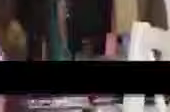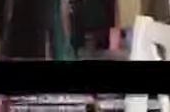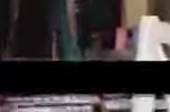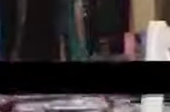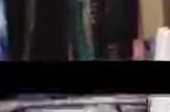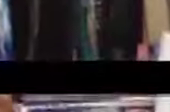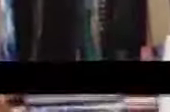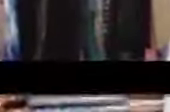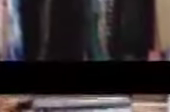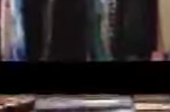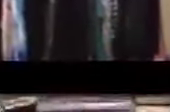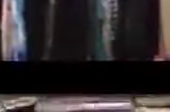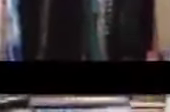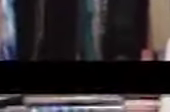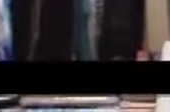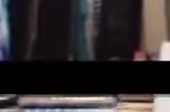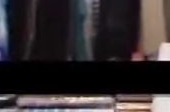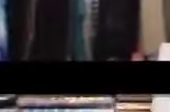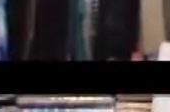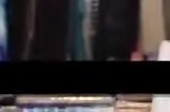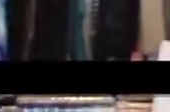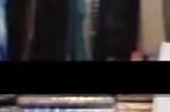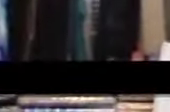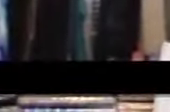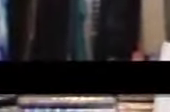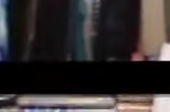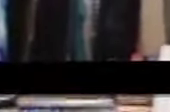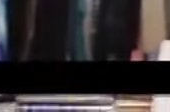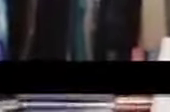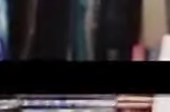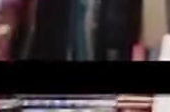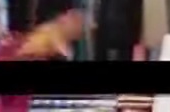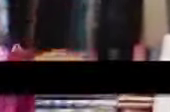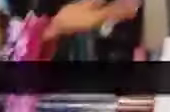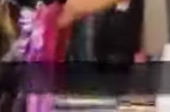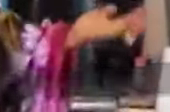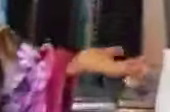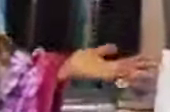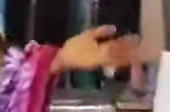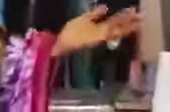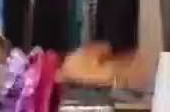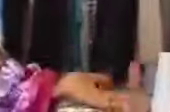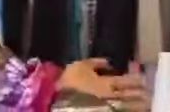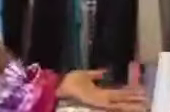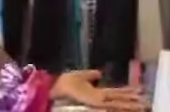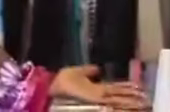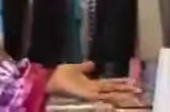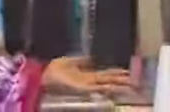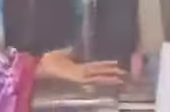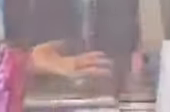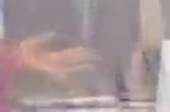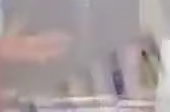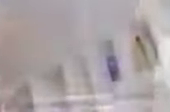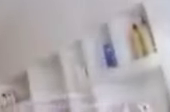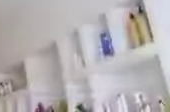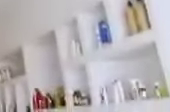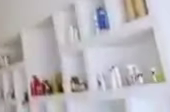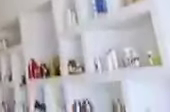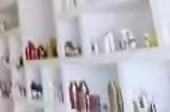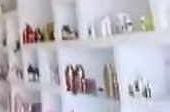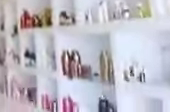We're not all about skin, we are skin, care, and the plus. And the plus does come in so many different ways.